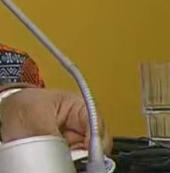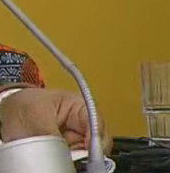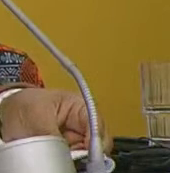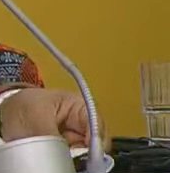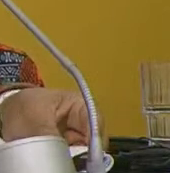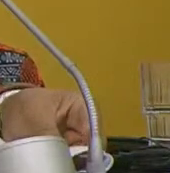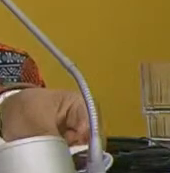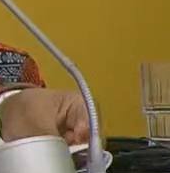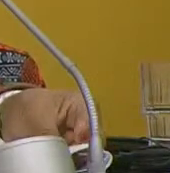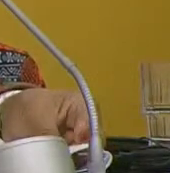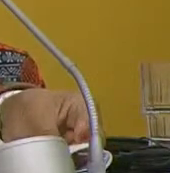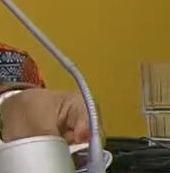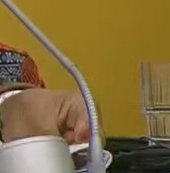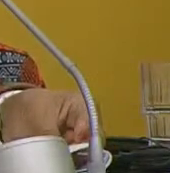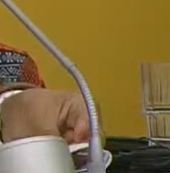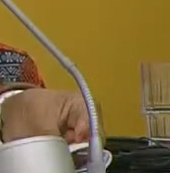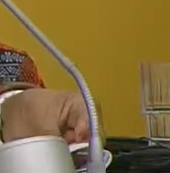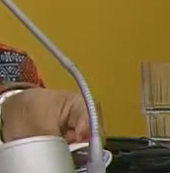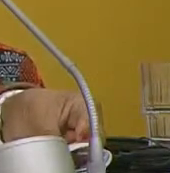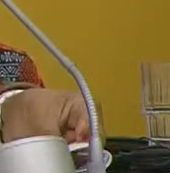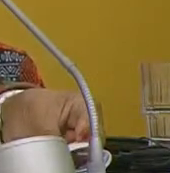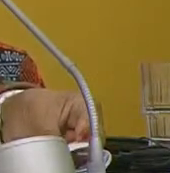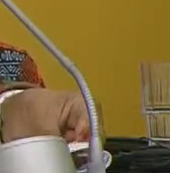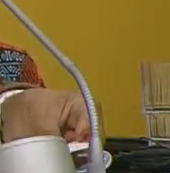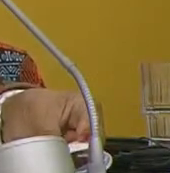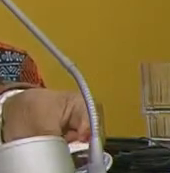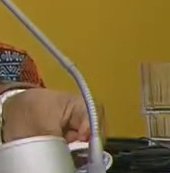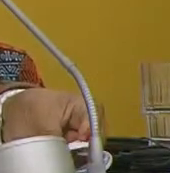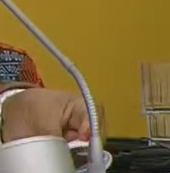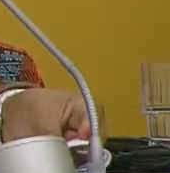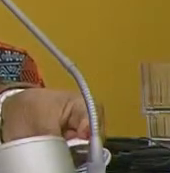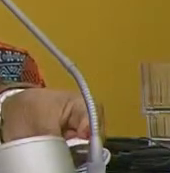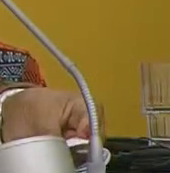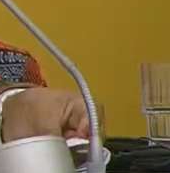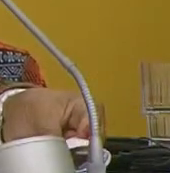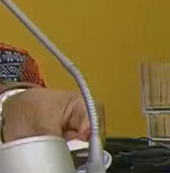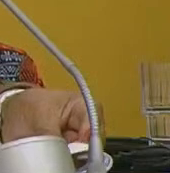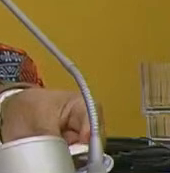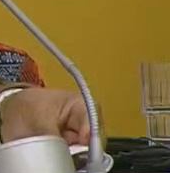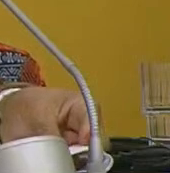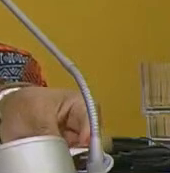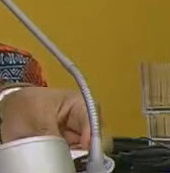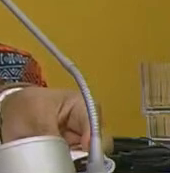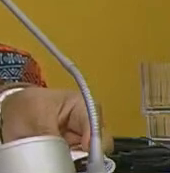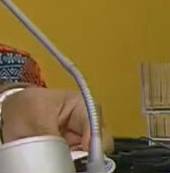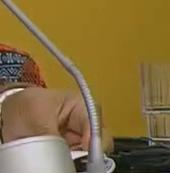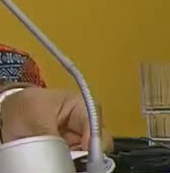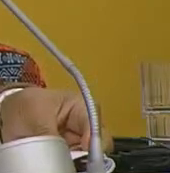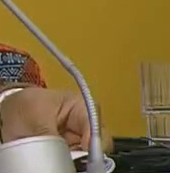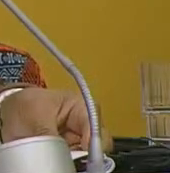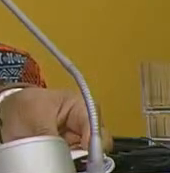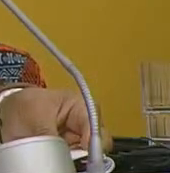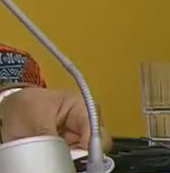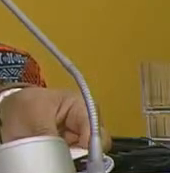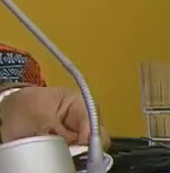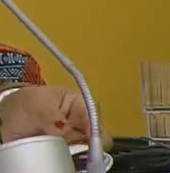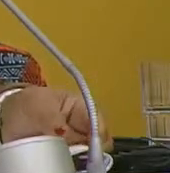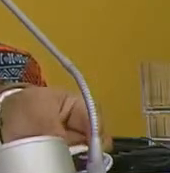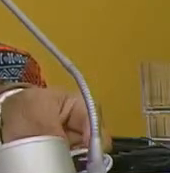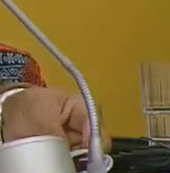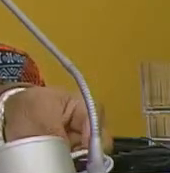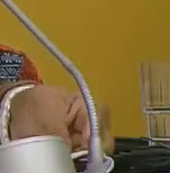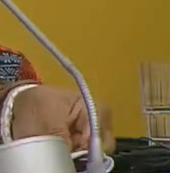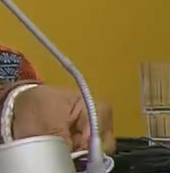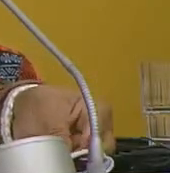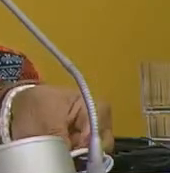a point of order, make your point of order. If it is an engagement on the matter which is being